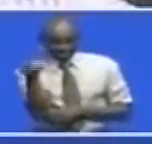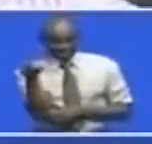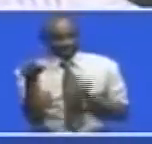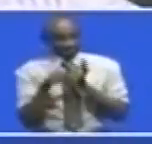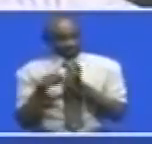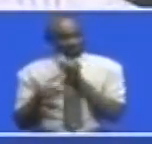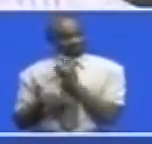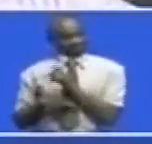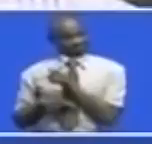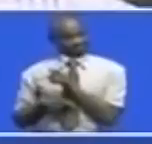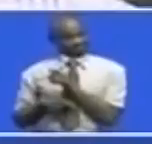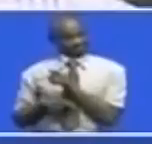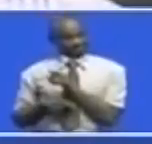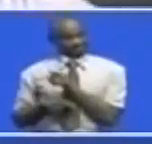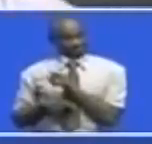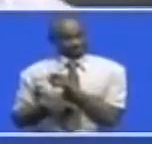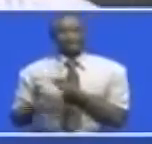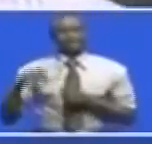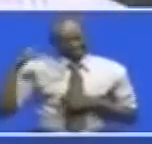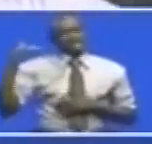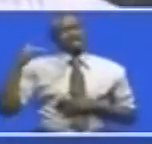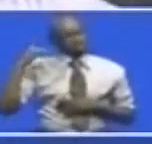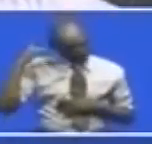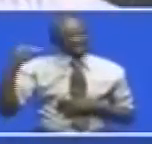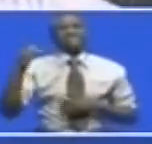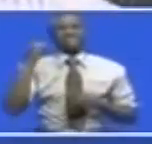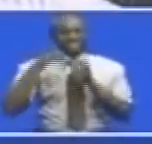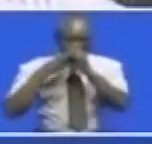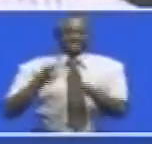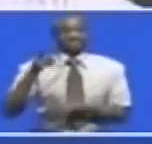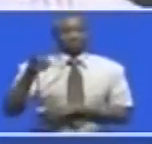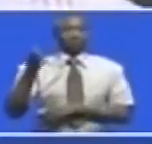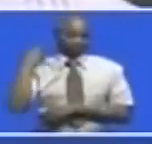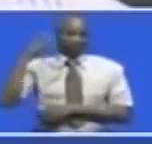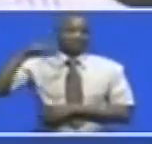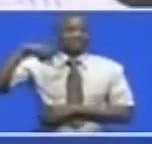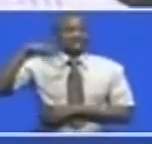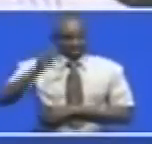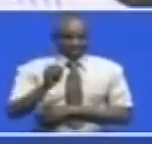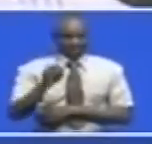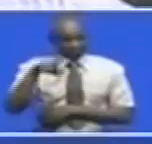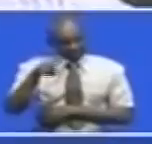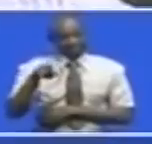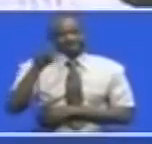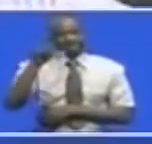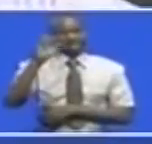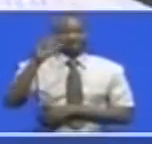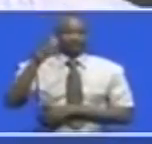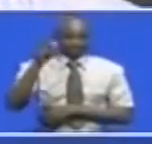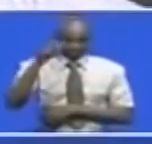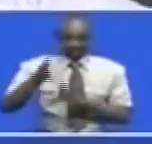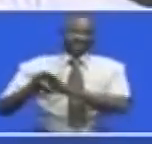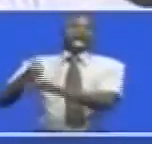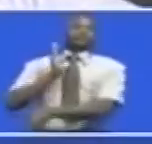cracks is that one of the senior political leaders, a former prime minister, Edward Lowassa, has